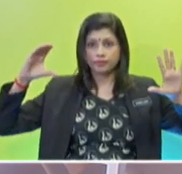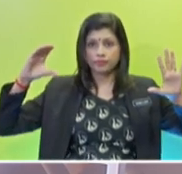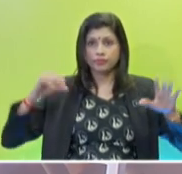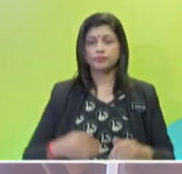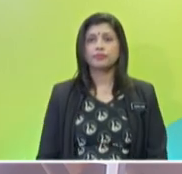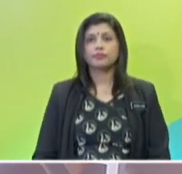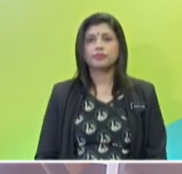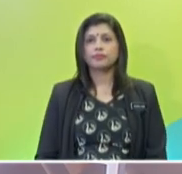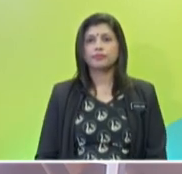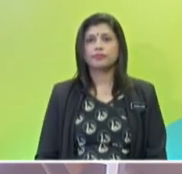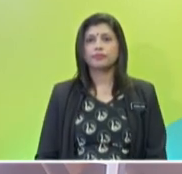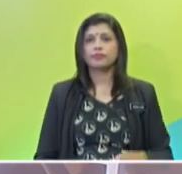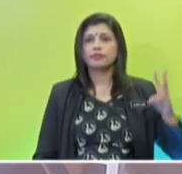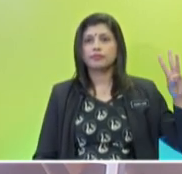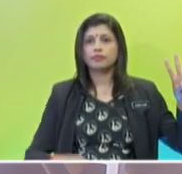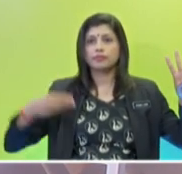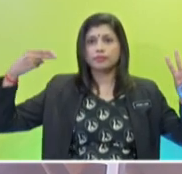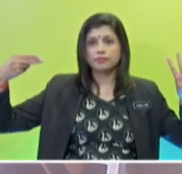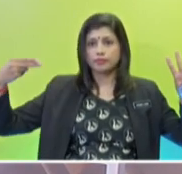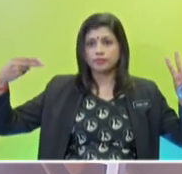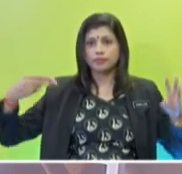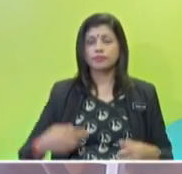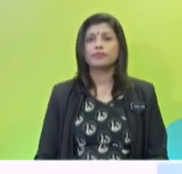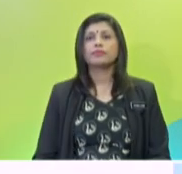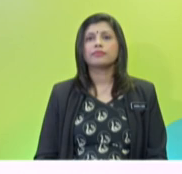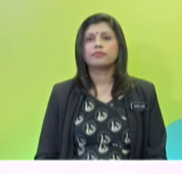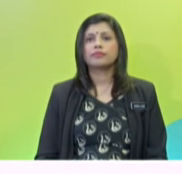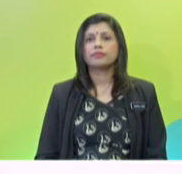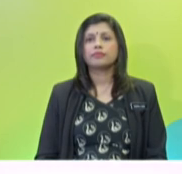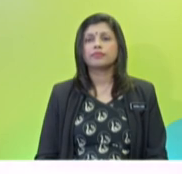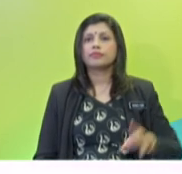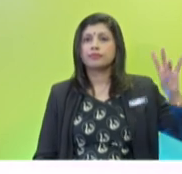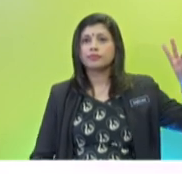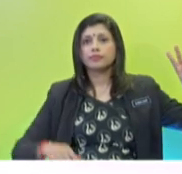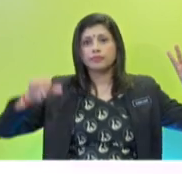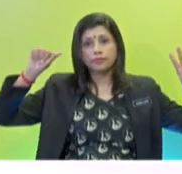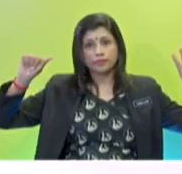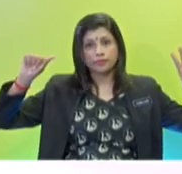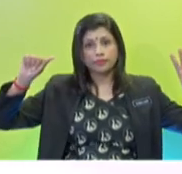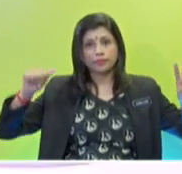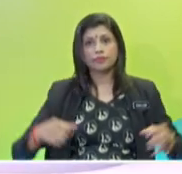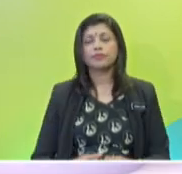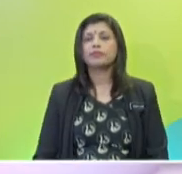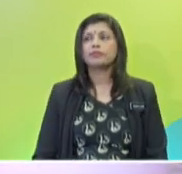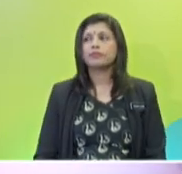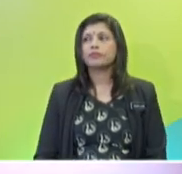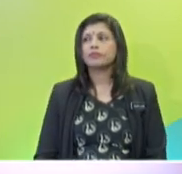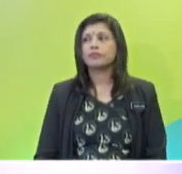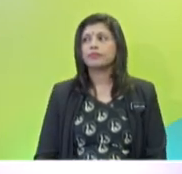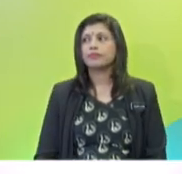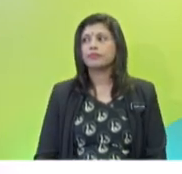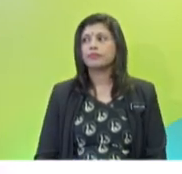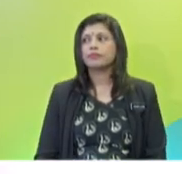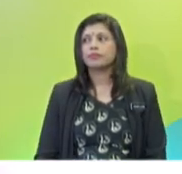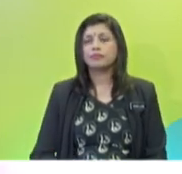Picture 6? Is H. Okay. Picture 7? A. Alright, and the last one is? G.